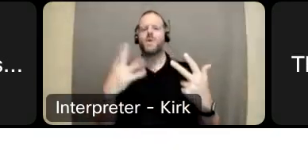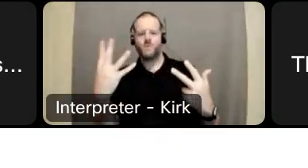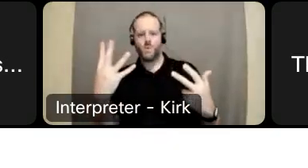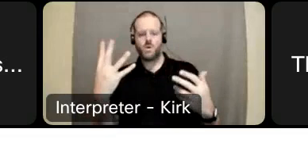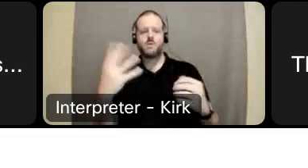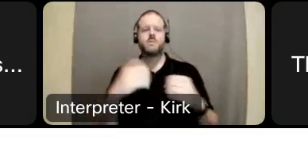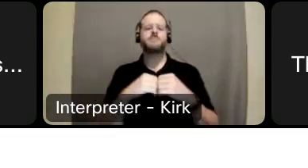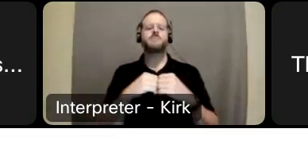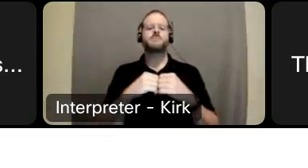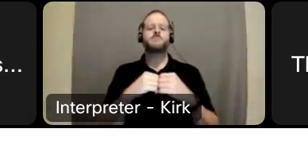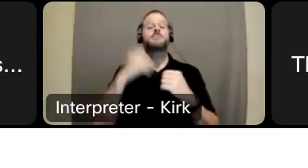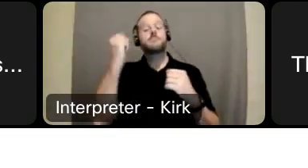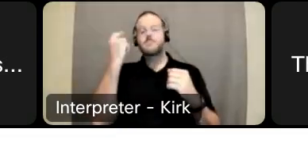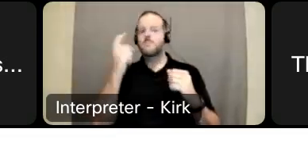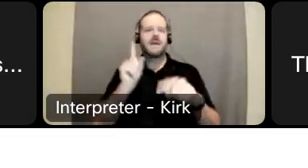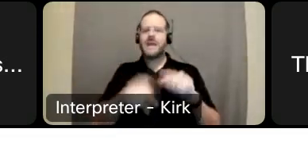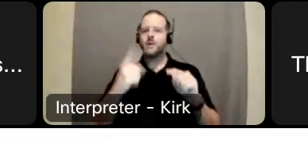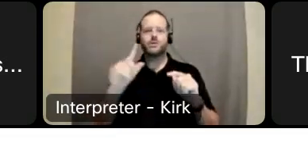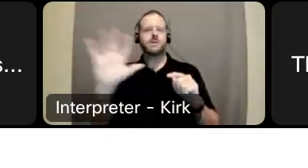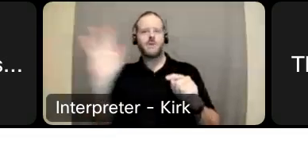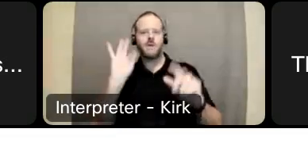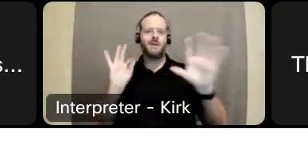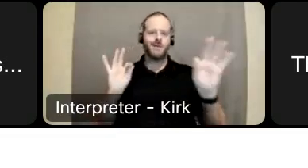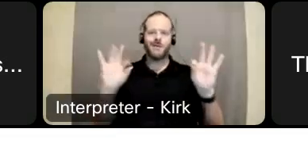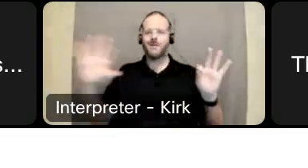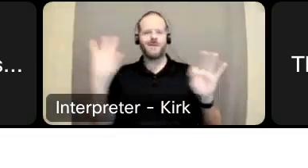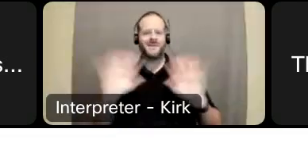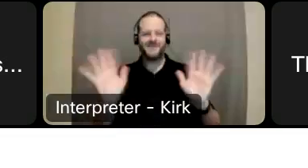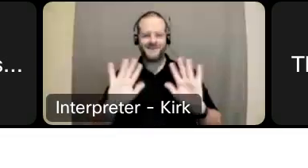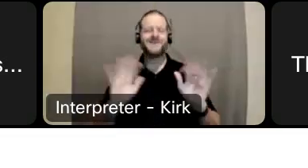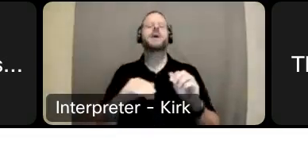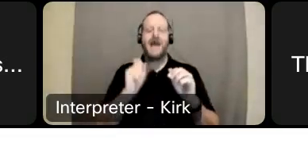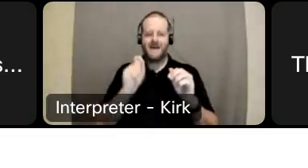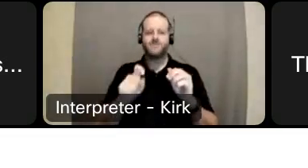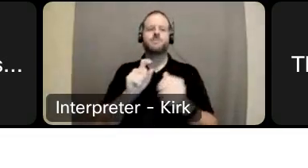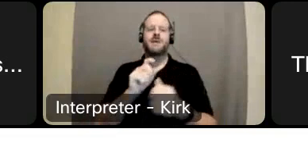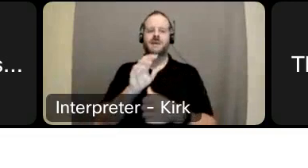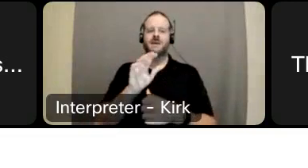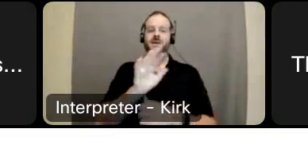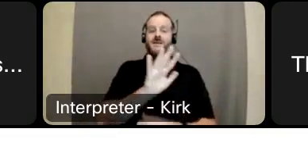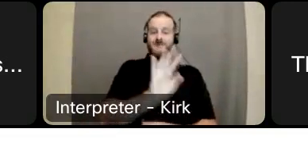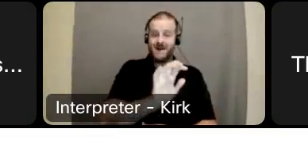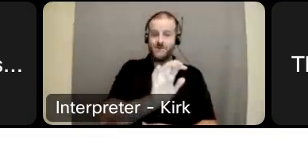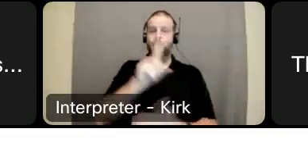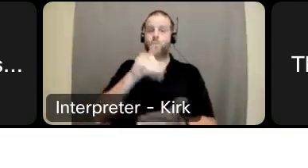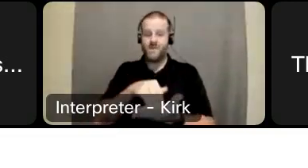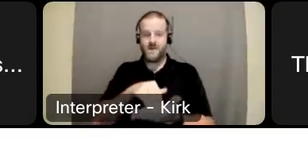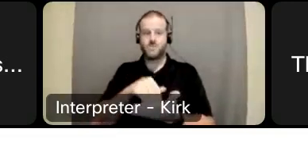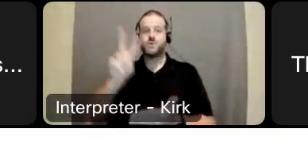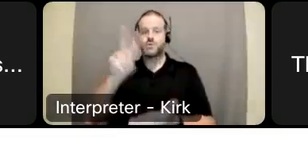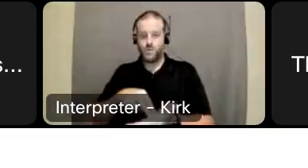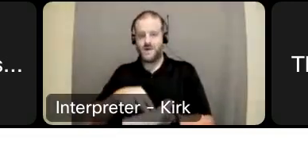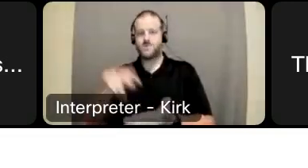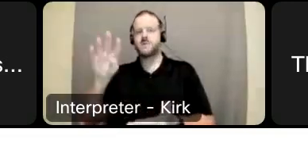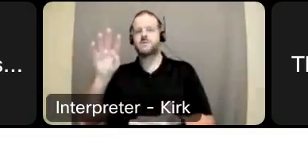just choose 3 or 4 frequencies that have been tested. It has to be 500, 1,000, and 2,000 for